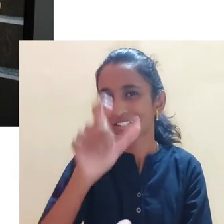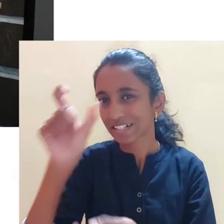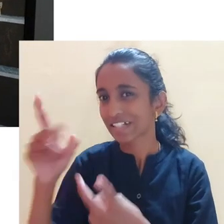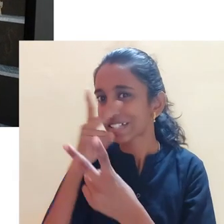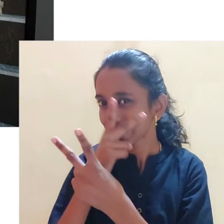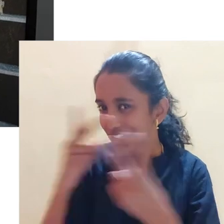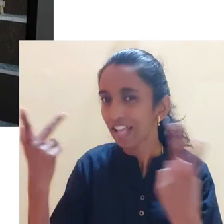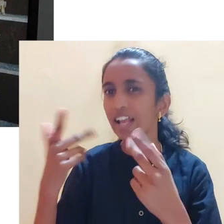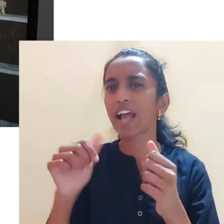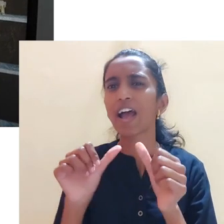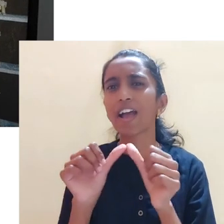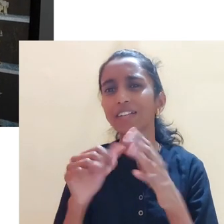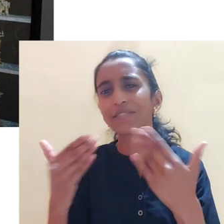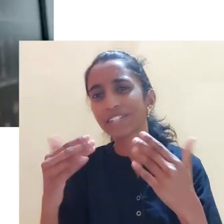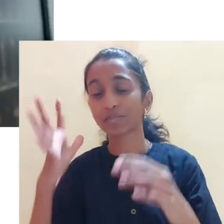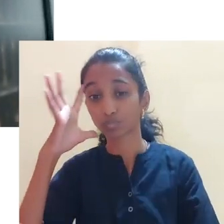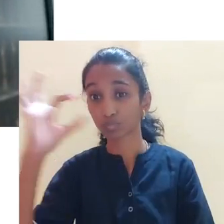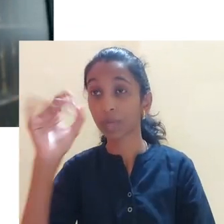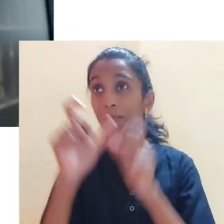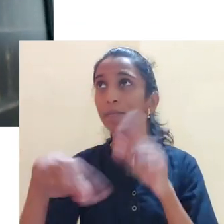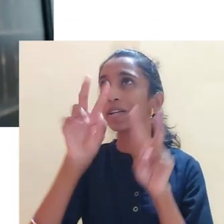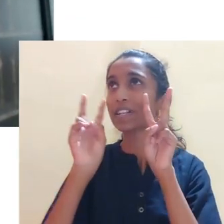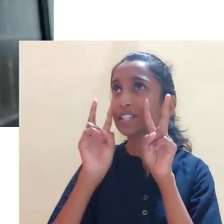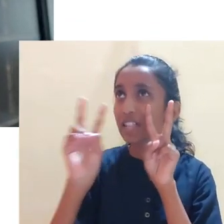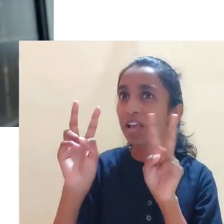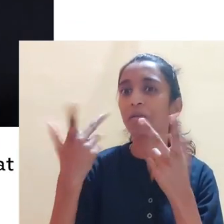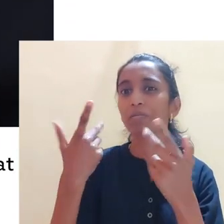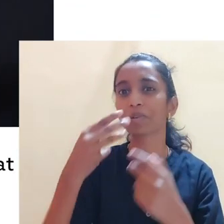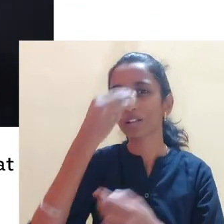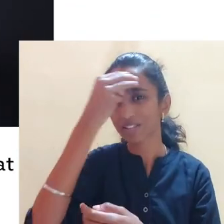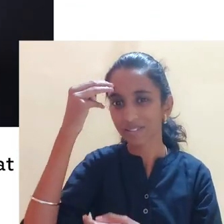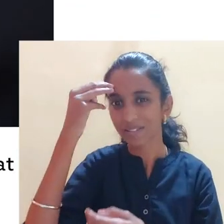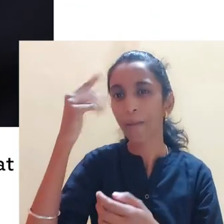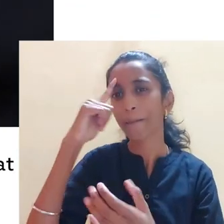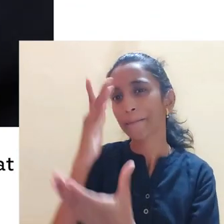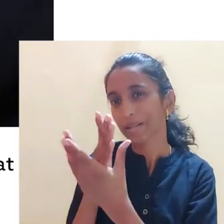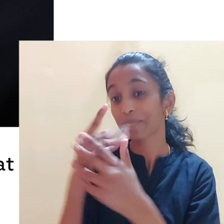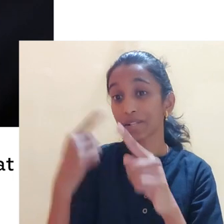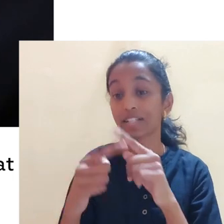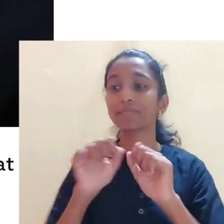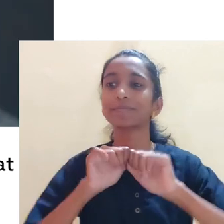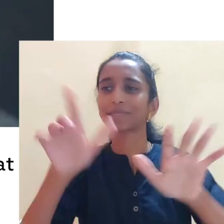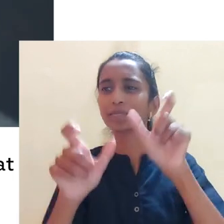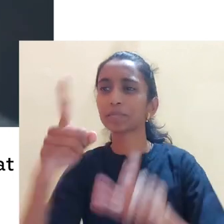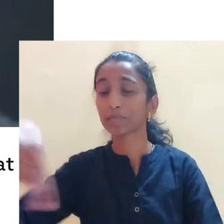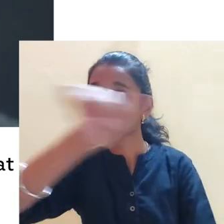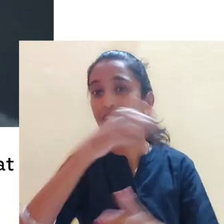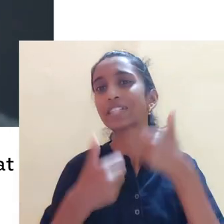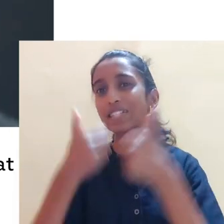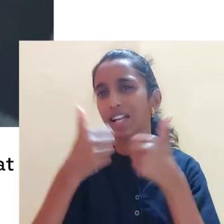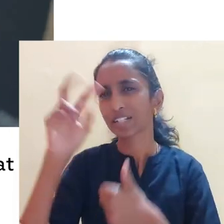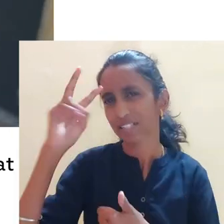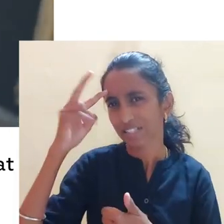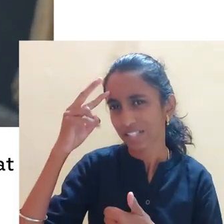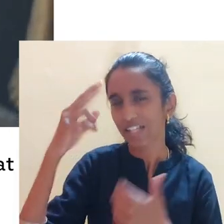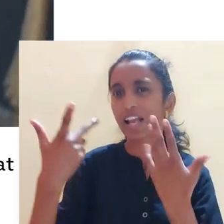Talur combines artificial intelligence and ritual belief systems, challenging audiences to think and question the role